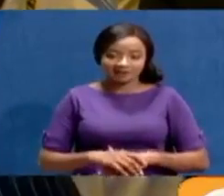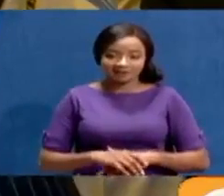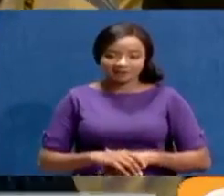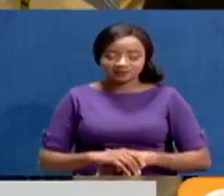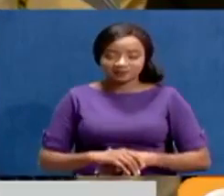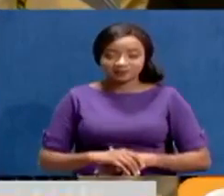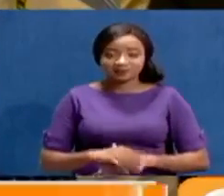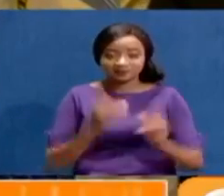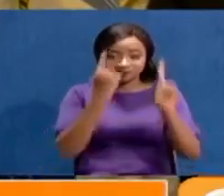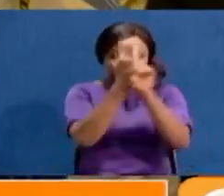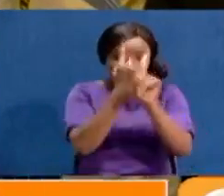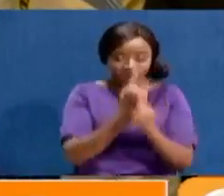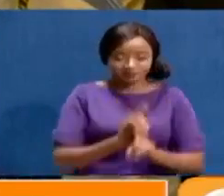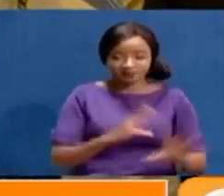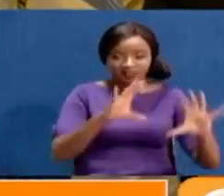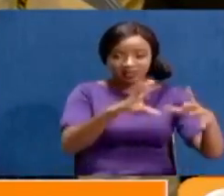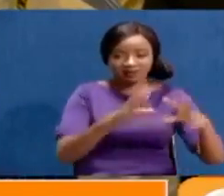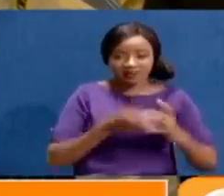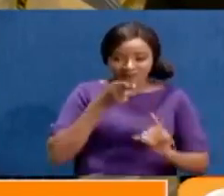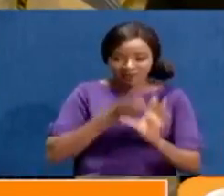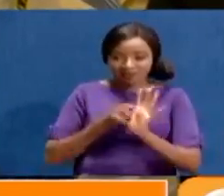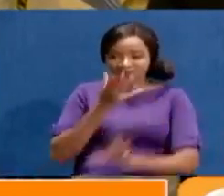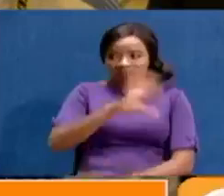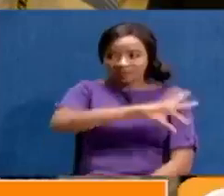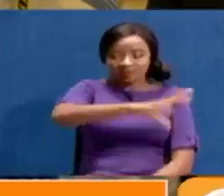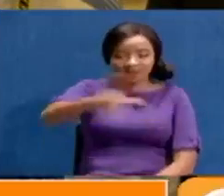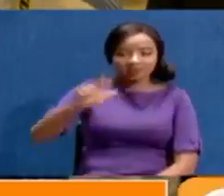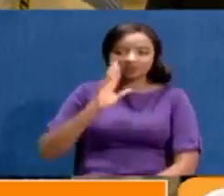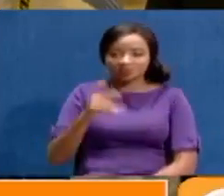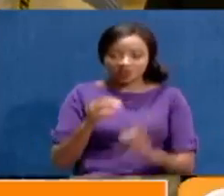The number of clubs participating in